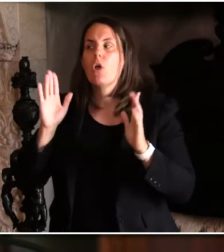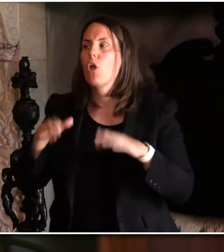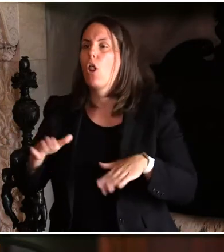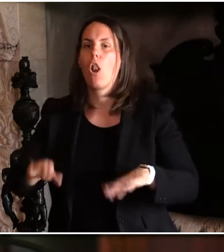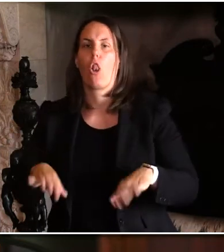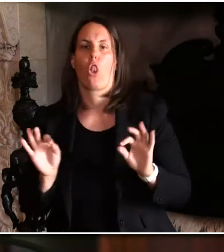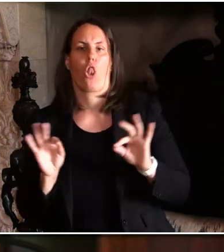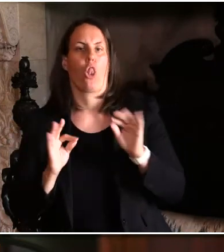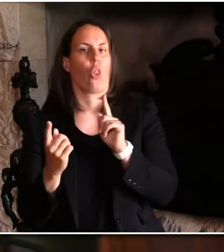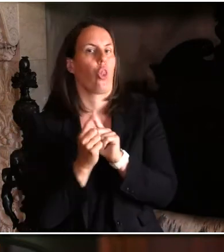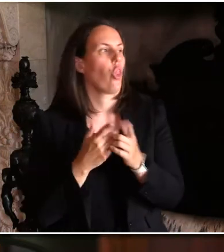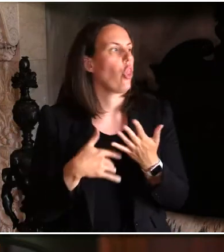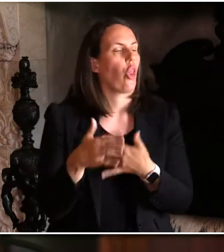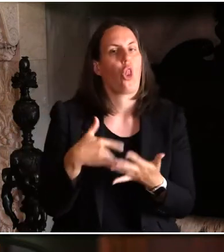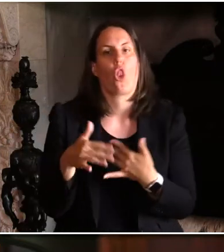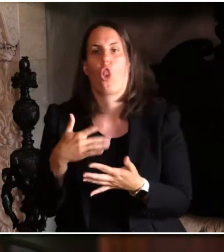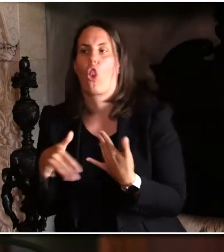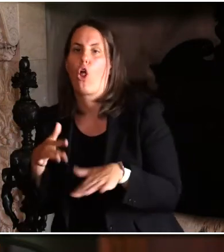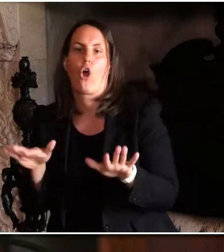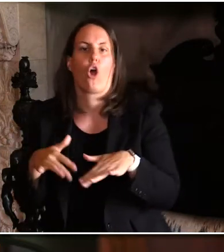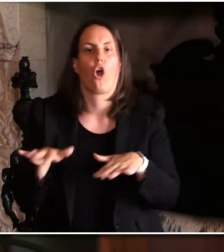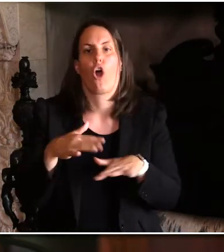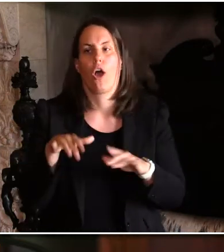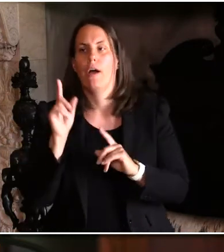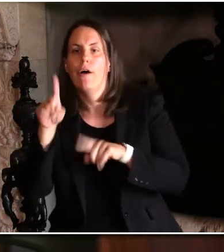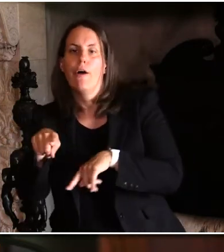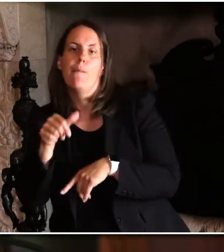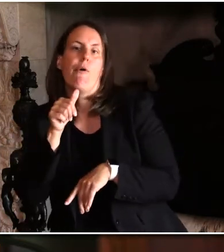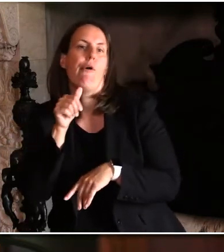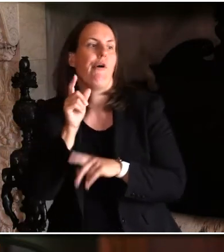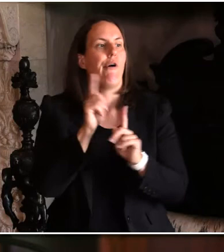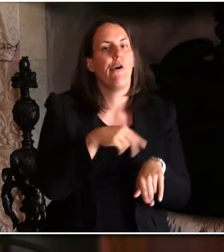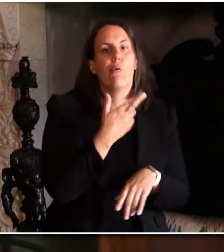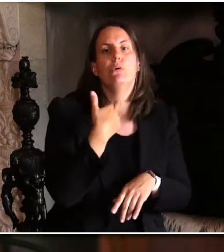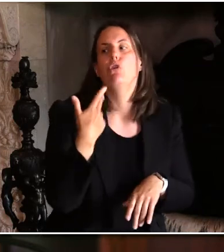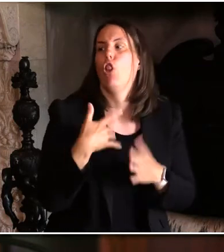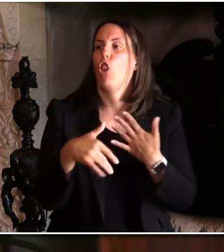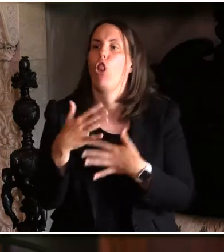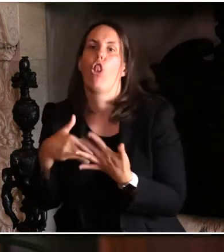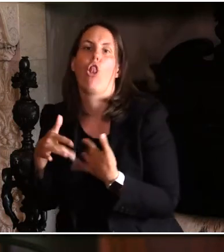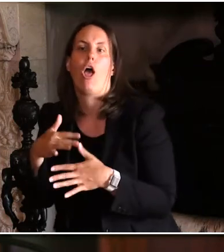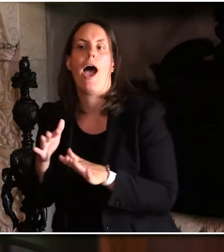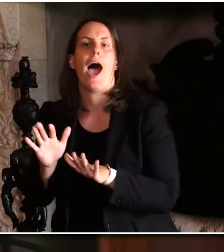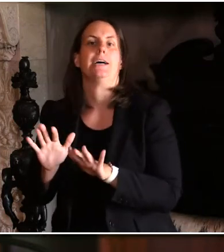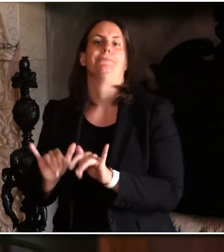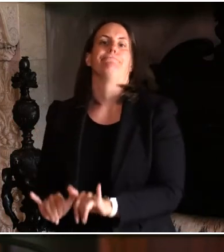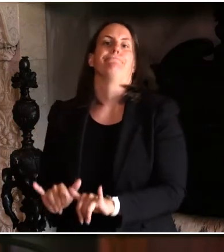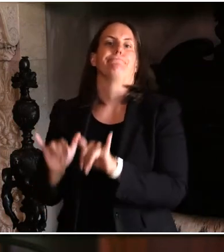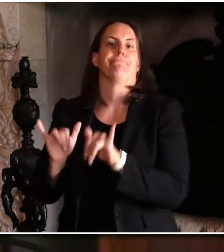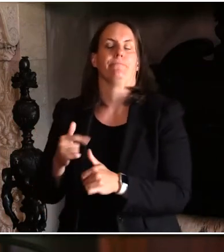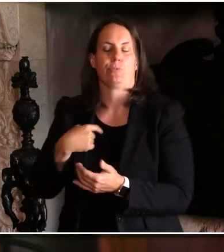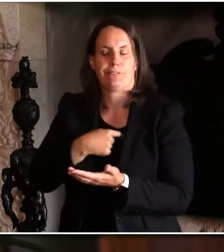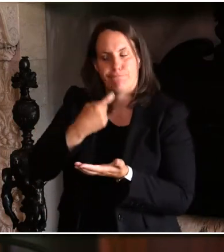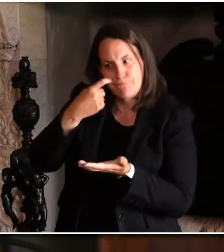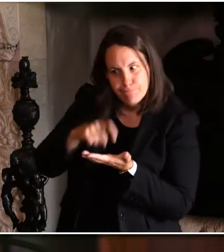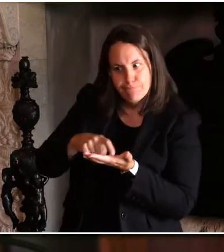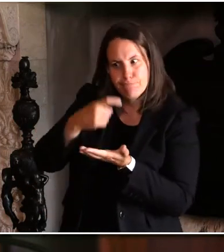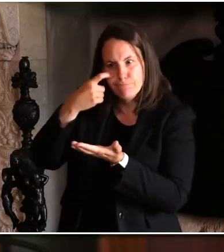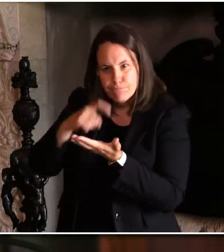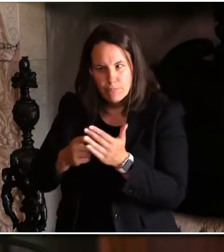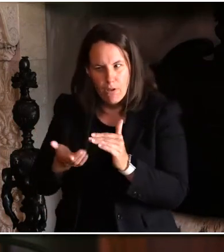health practices that we've been talking about since the beginning of the response. And so we certainly, as usual, would encourage folks to